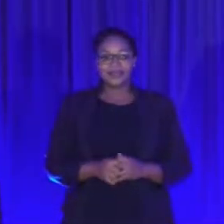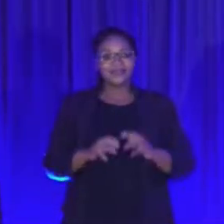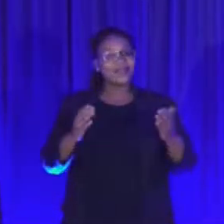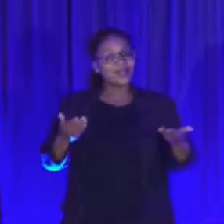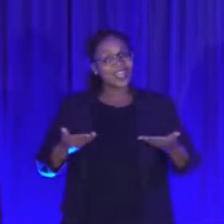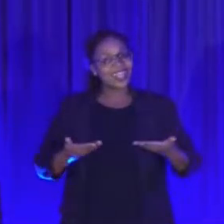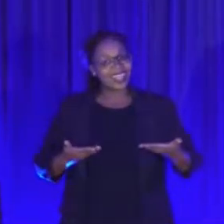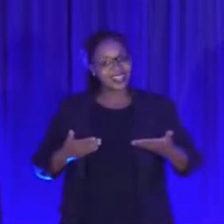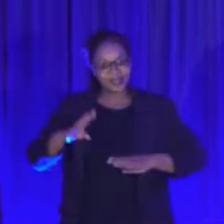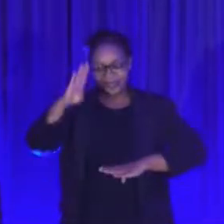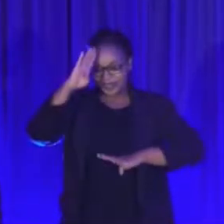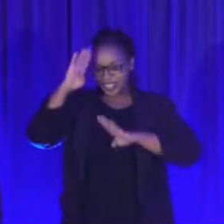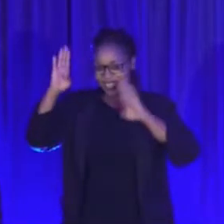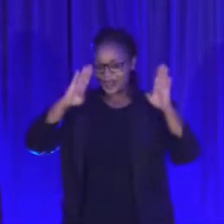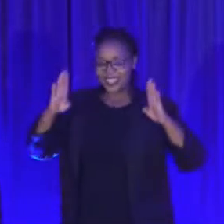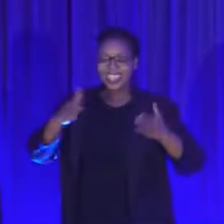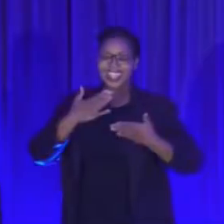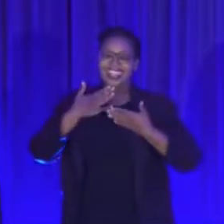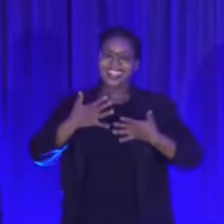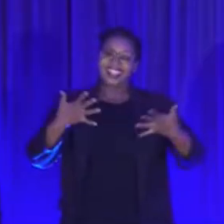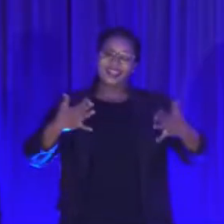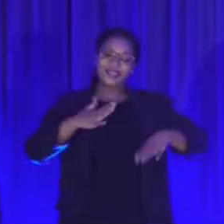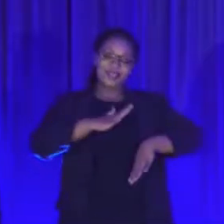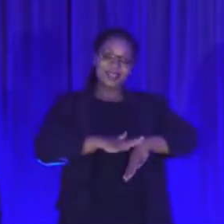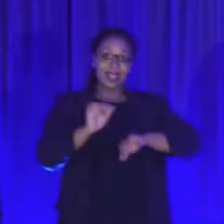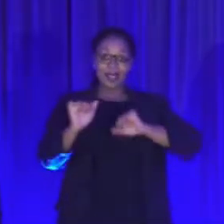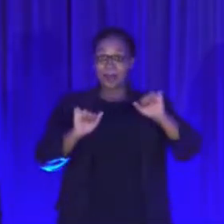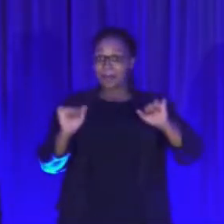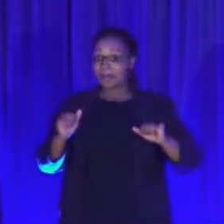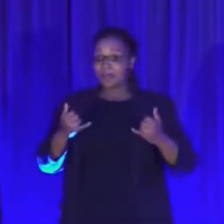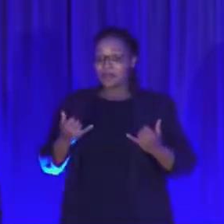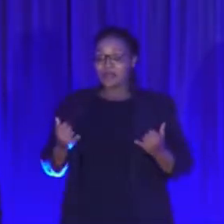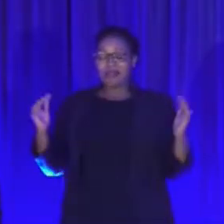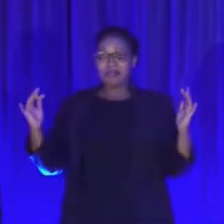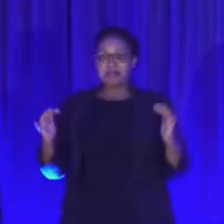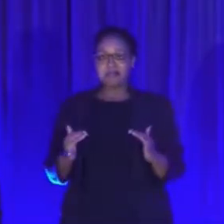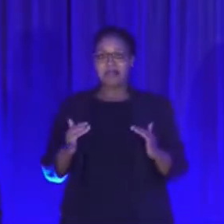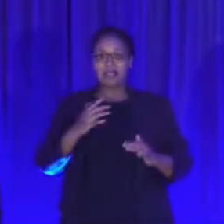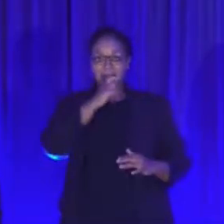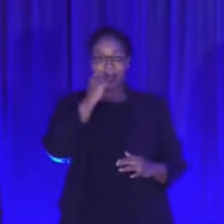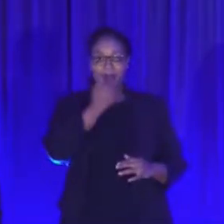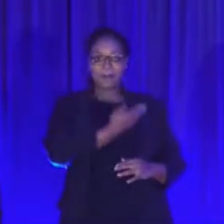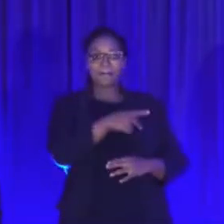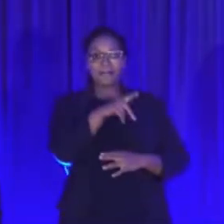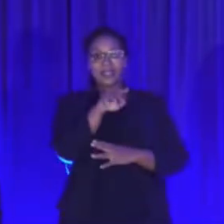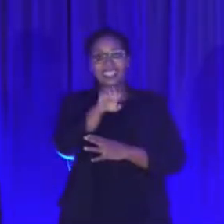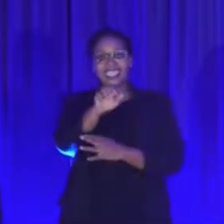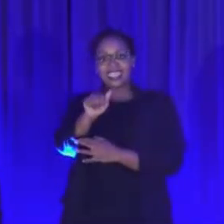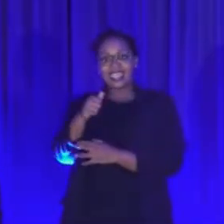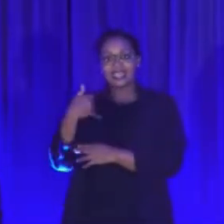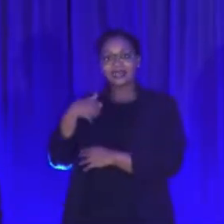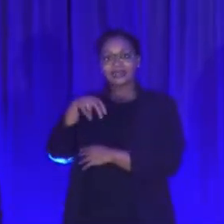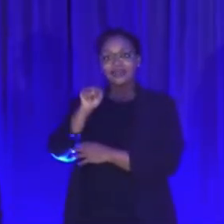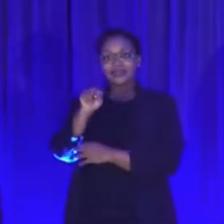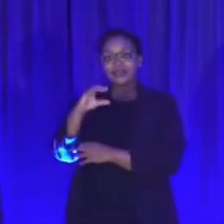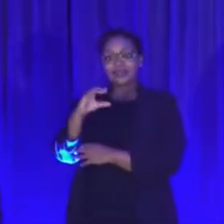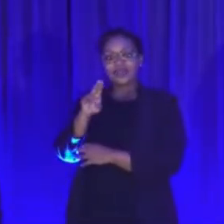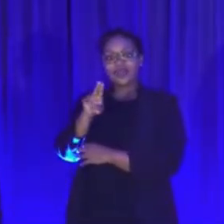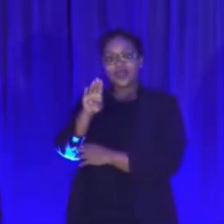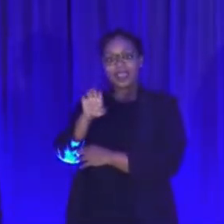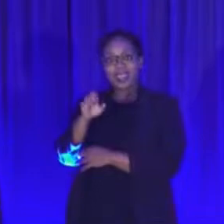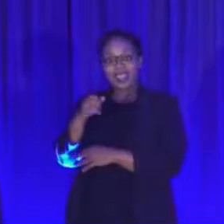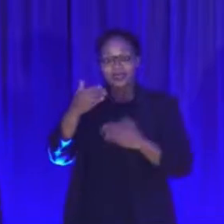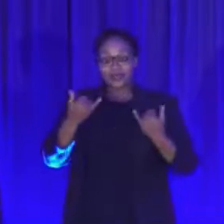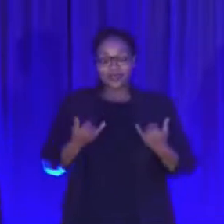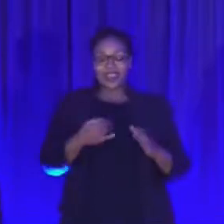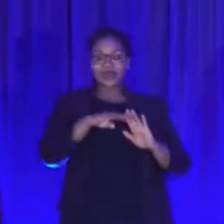Welcome. Good morning. Thank you so much for your time today. My name is Kiavitsa and I shall be your program director